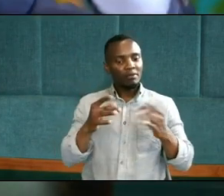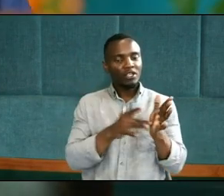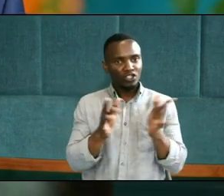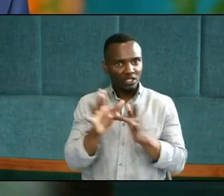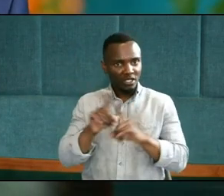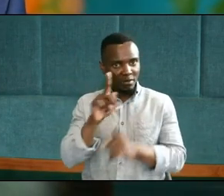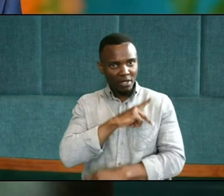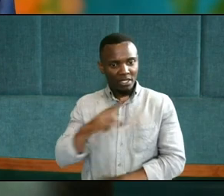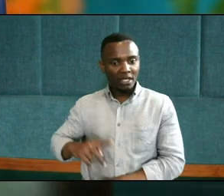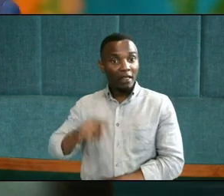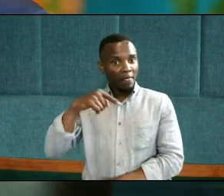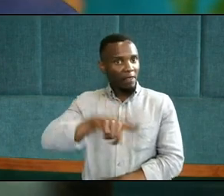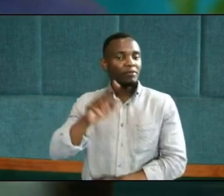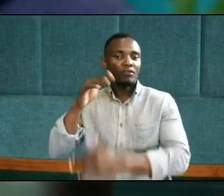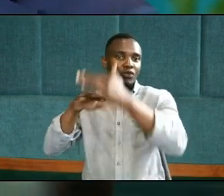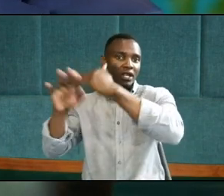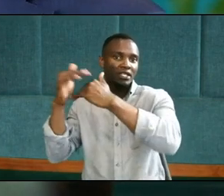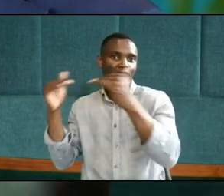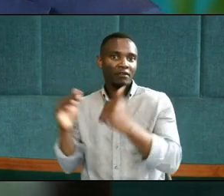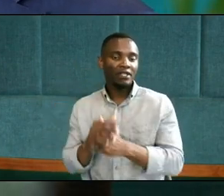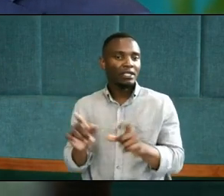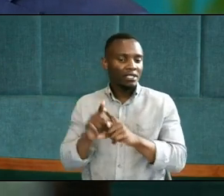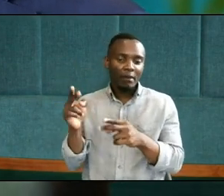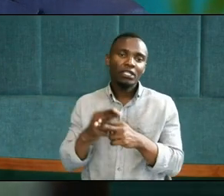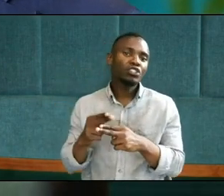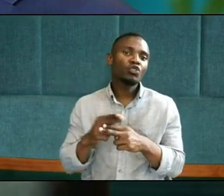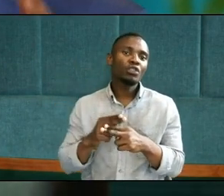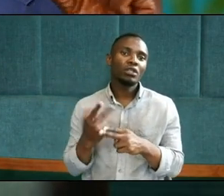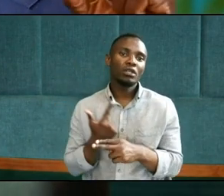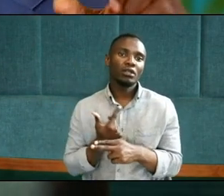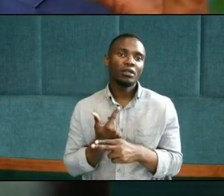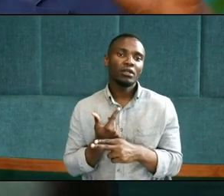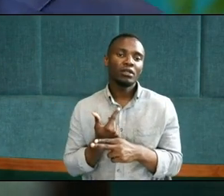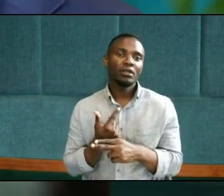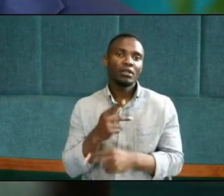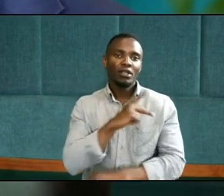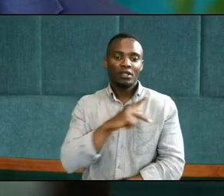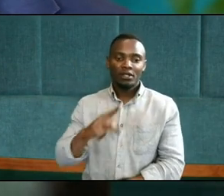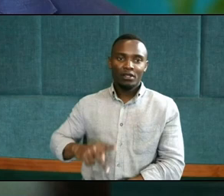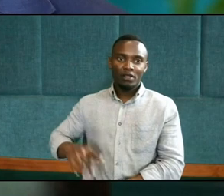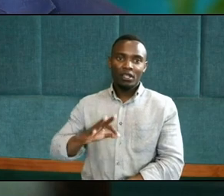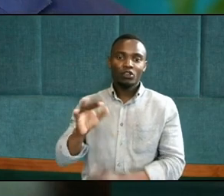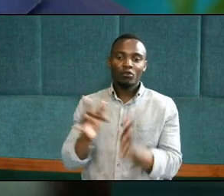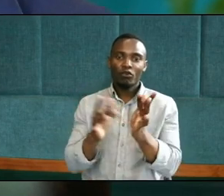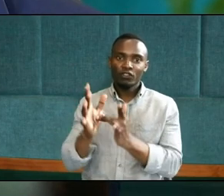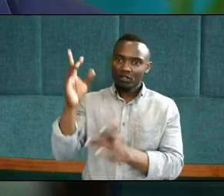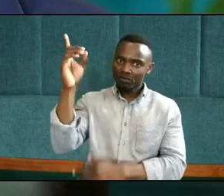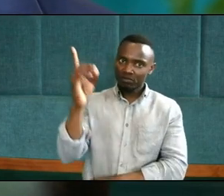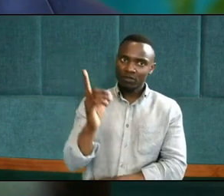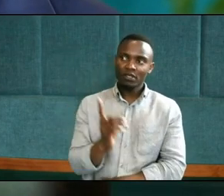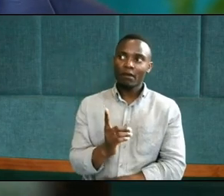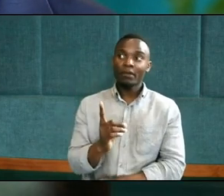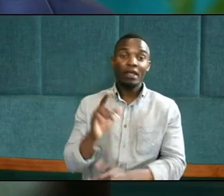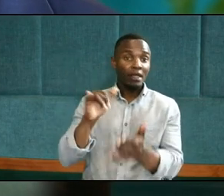are the ones who are going to be in this kingdom. It's coming. It's coming. The kingdom of the stone. The kingdom of Jesus is coming. That's the kingdom